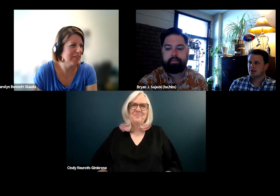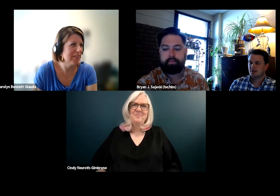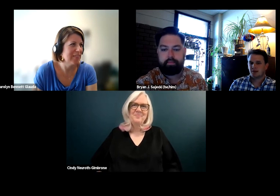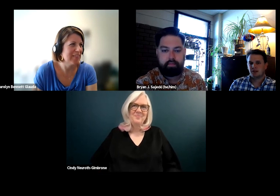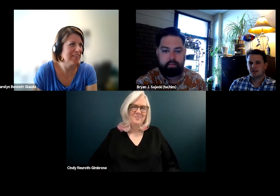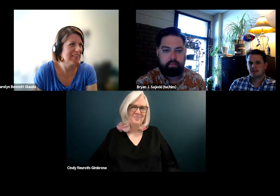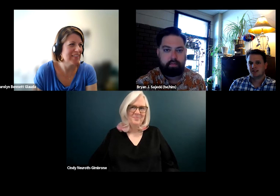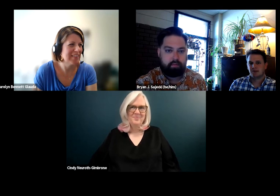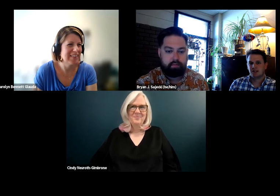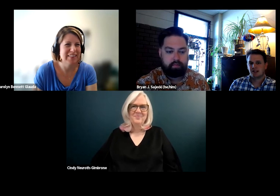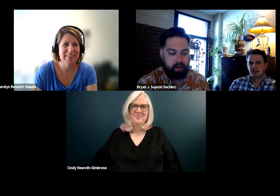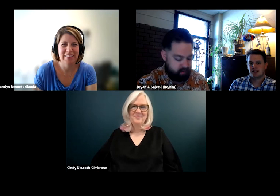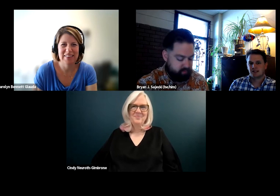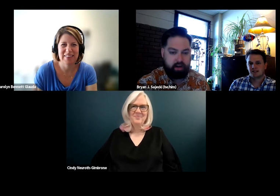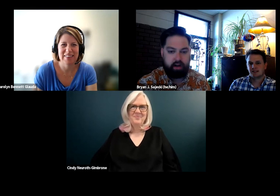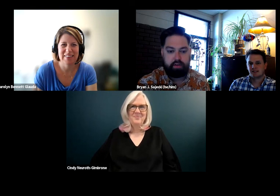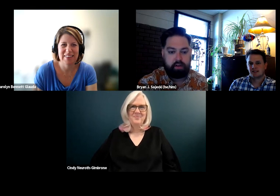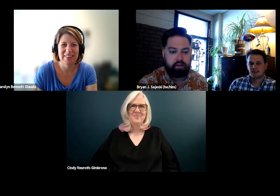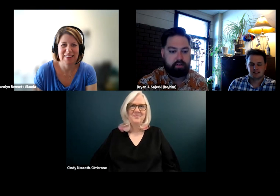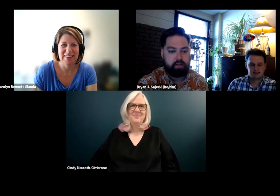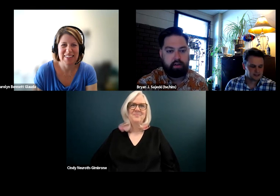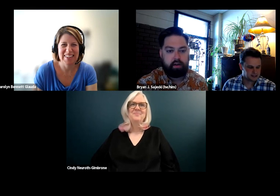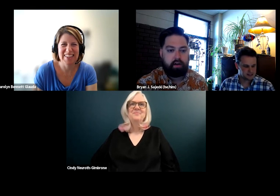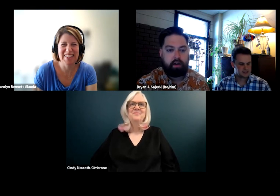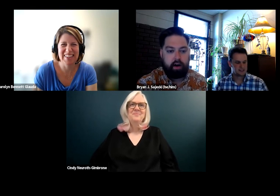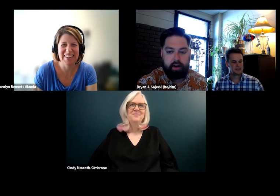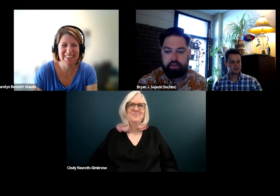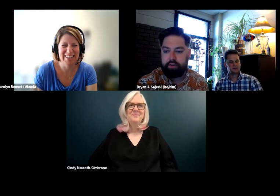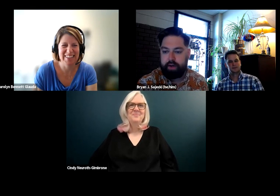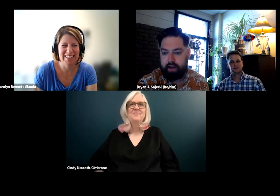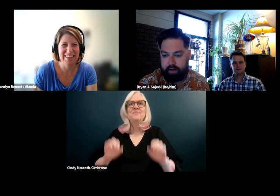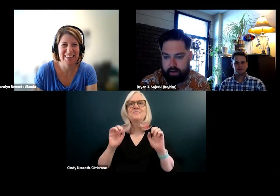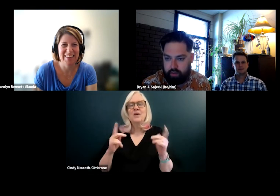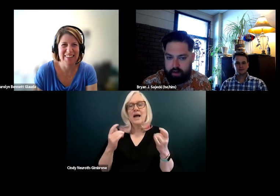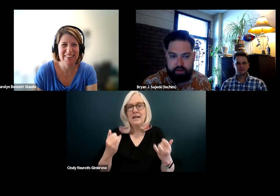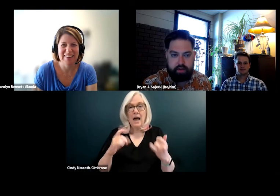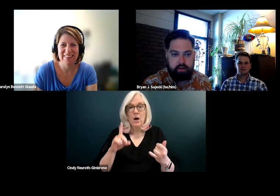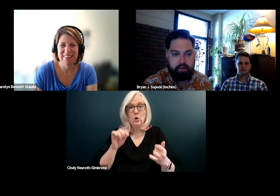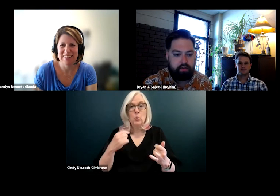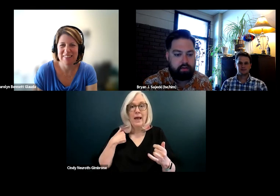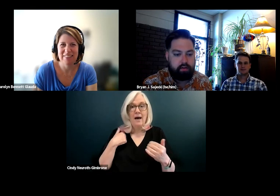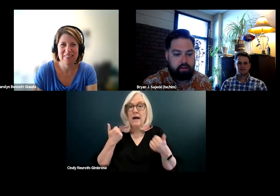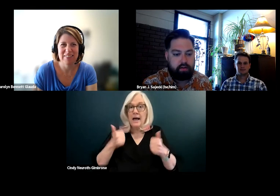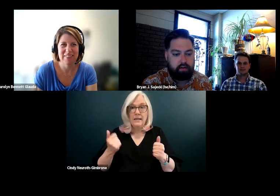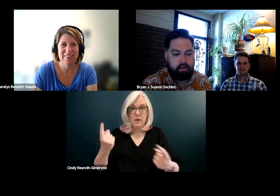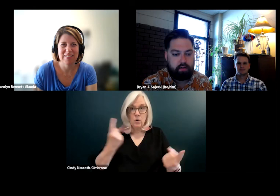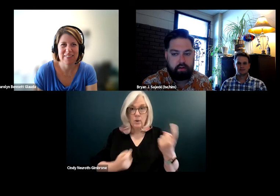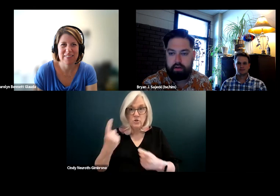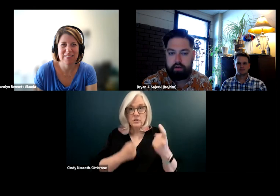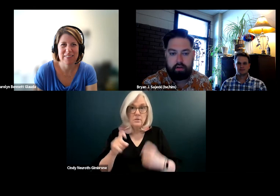Oh, I like your camera. Camera's nice. I know my camera's nice. All right, so do we have any questions?